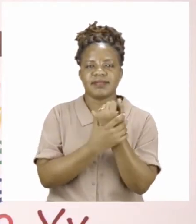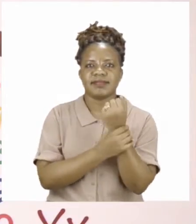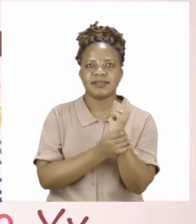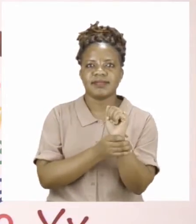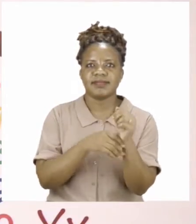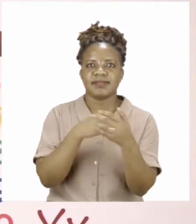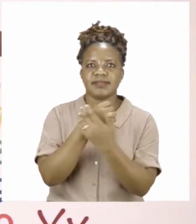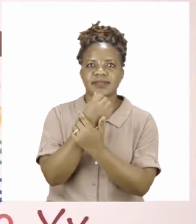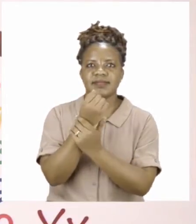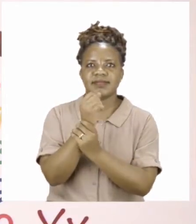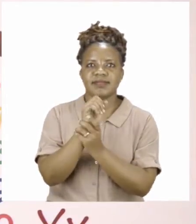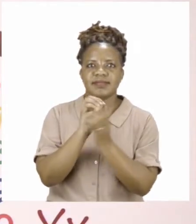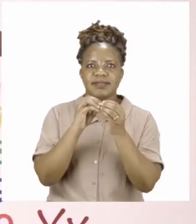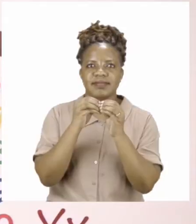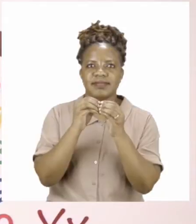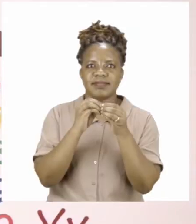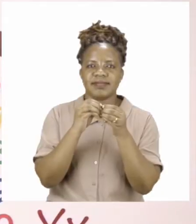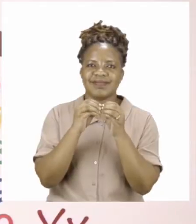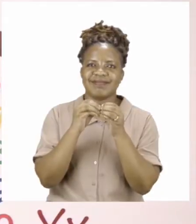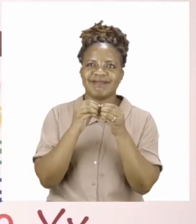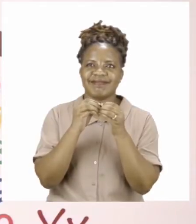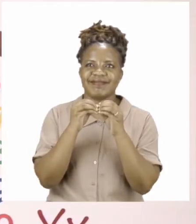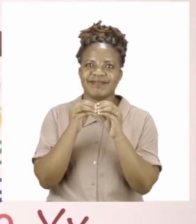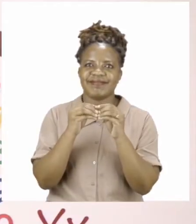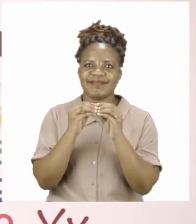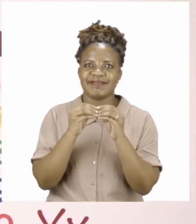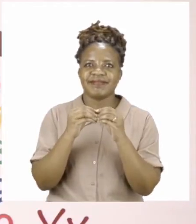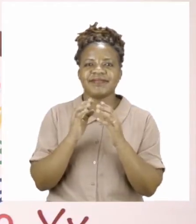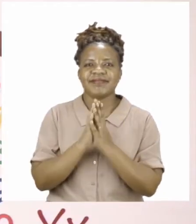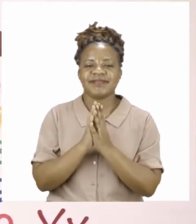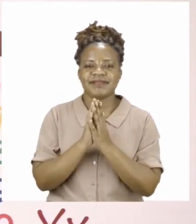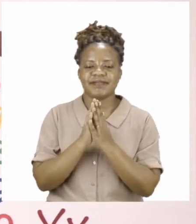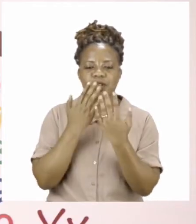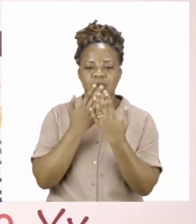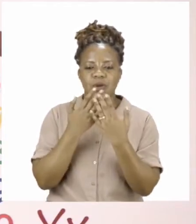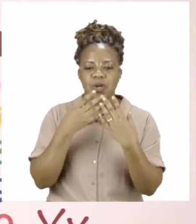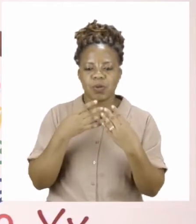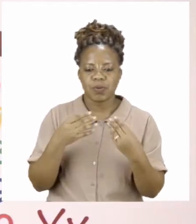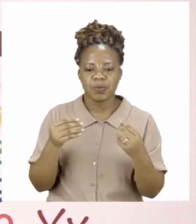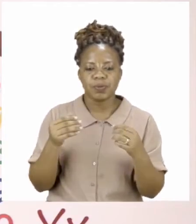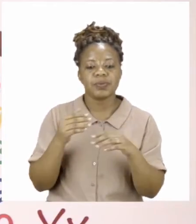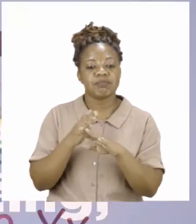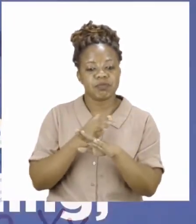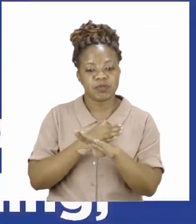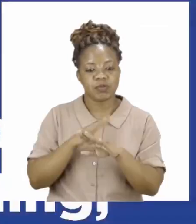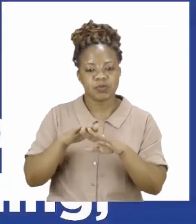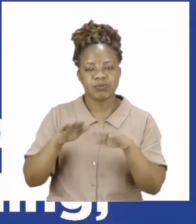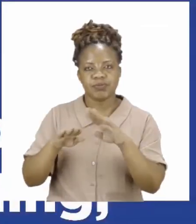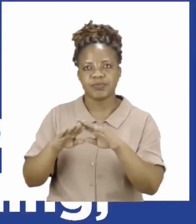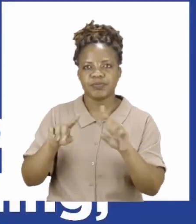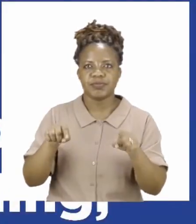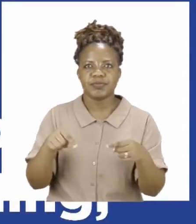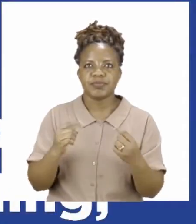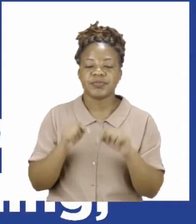our wrists, and on our fingertips. Make sure your hands are dry before you touch anything else.